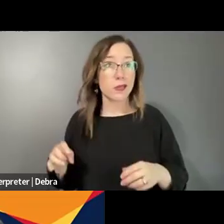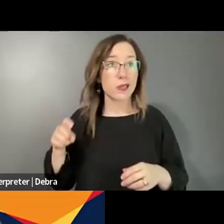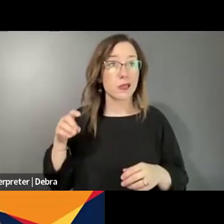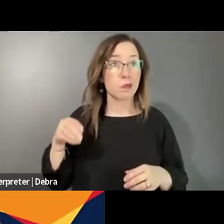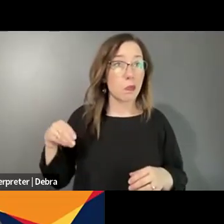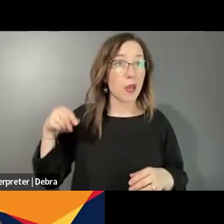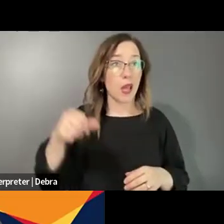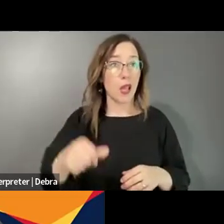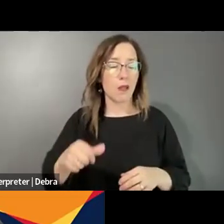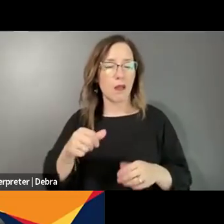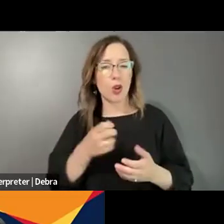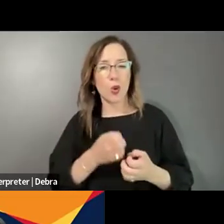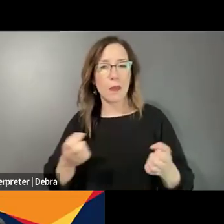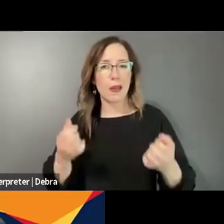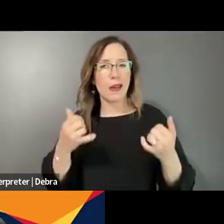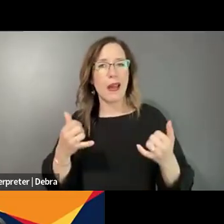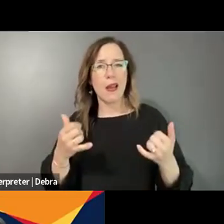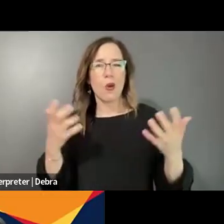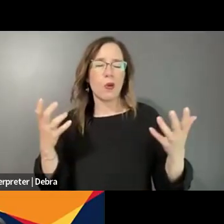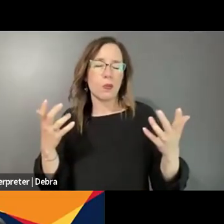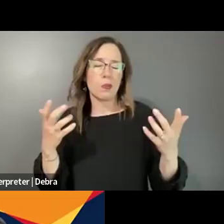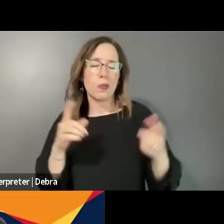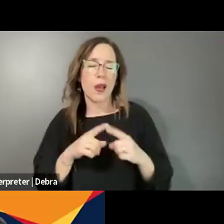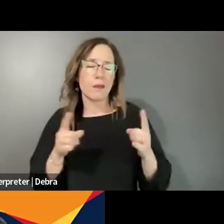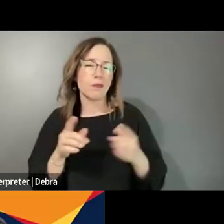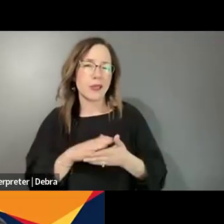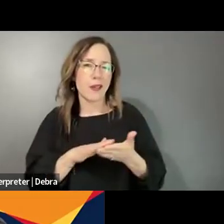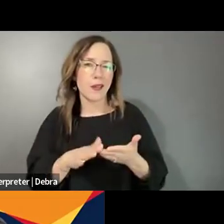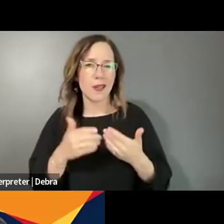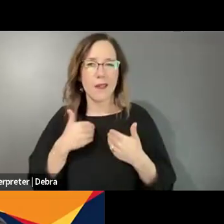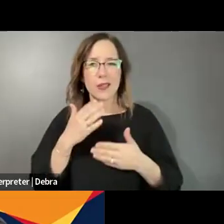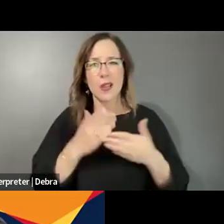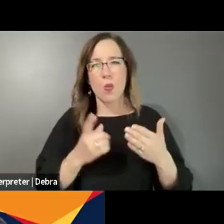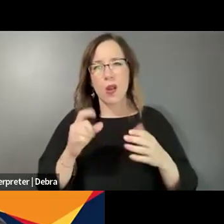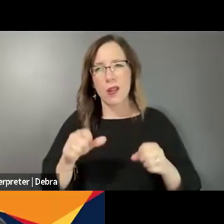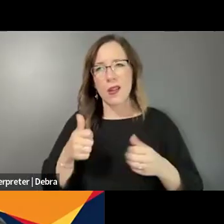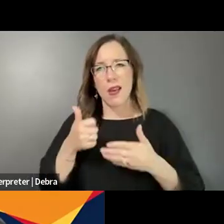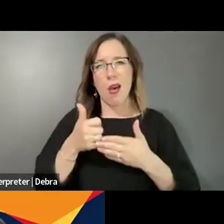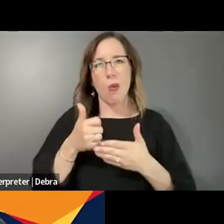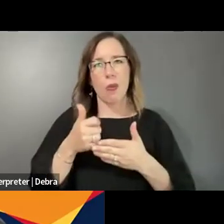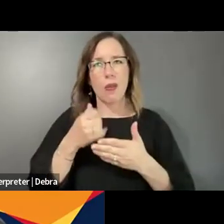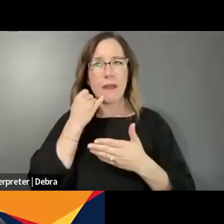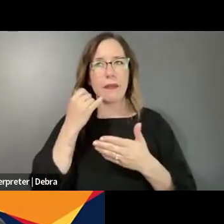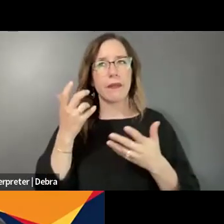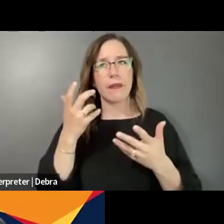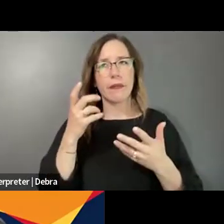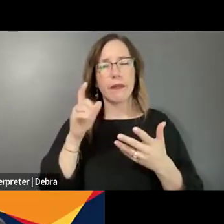equipment nowadays, So it would be nice to have somebody that can help out when it comes to doing those type